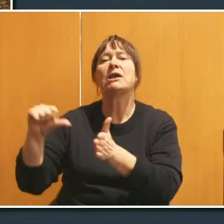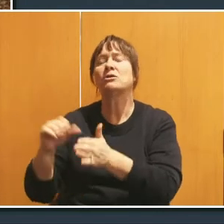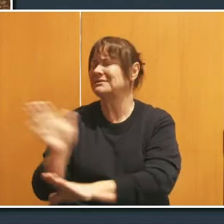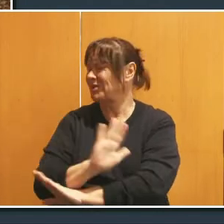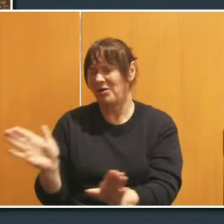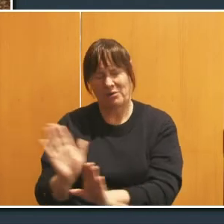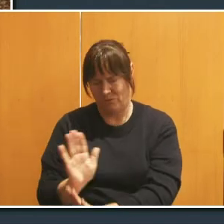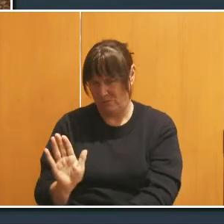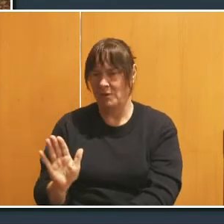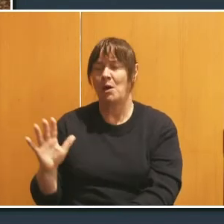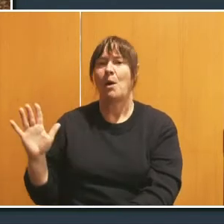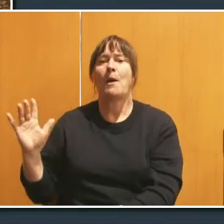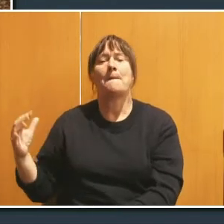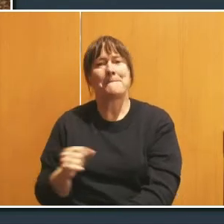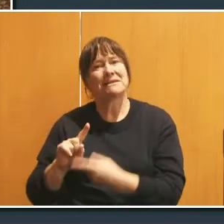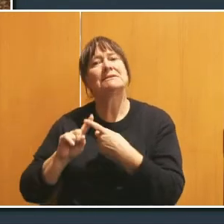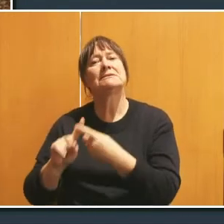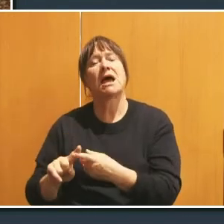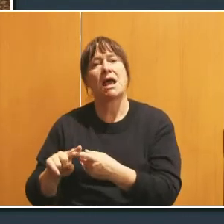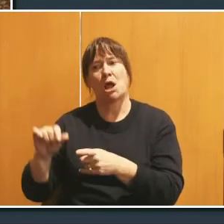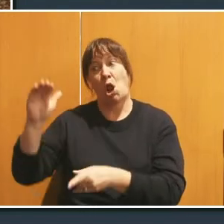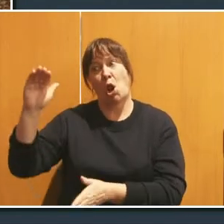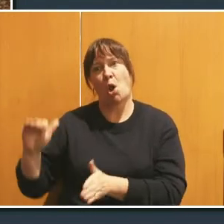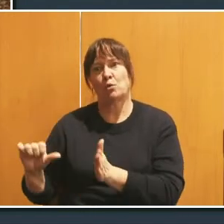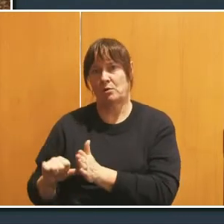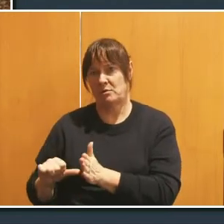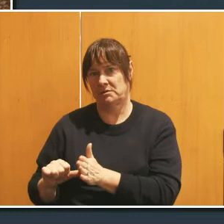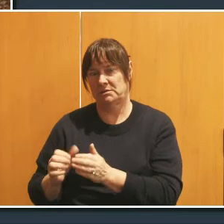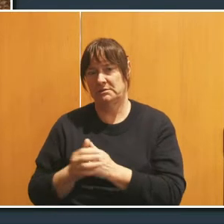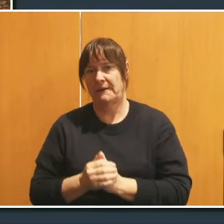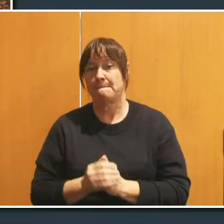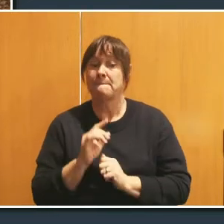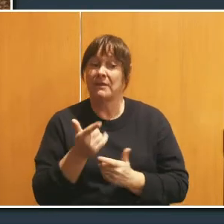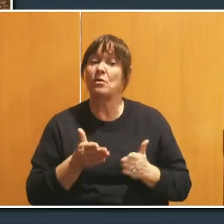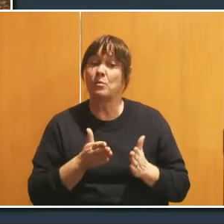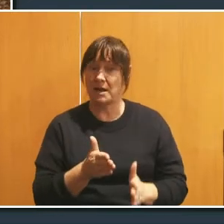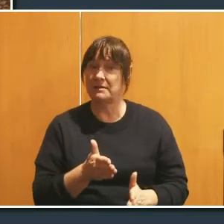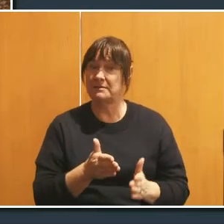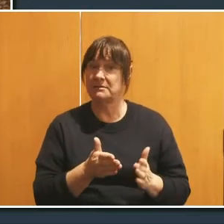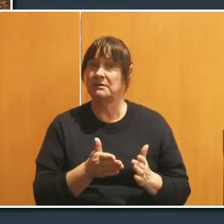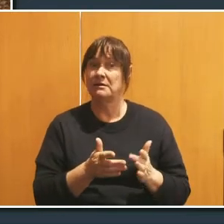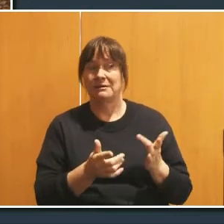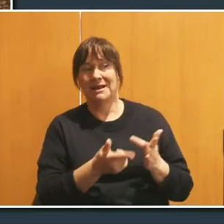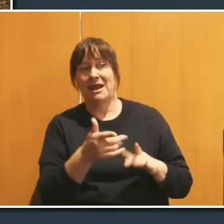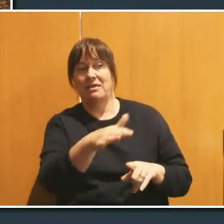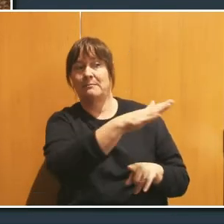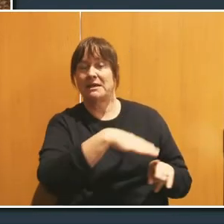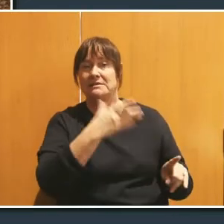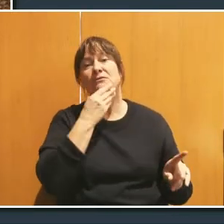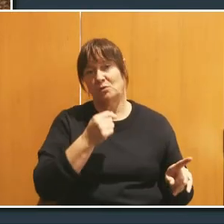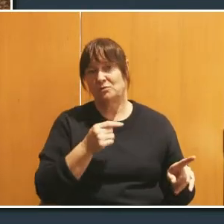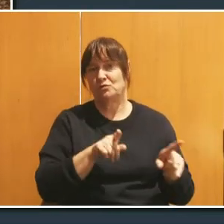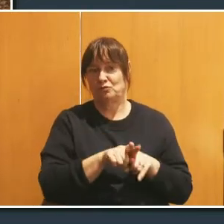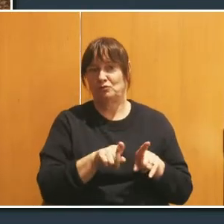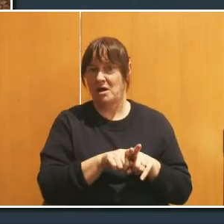profit margins. There are mechanisms publicly available that other places have utilised to try